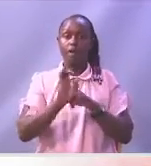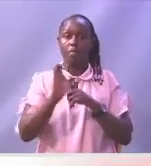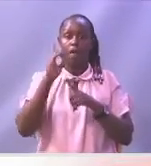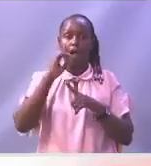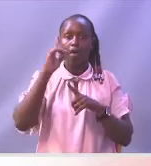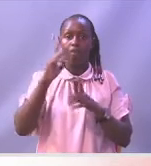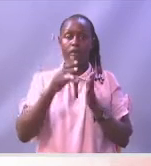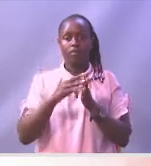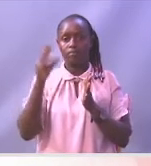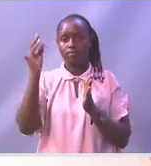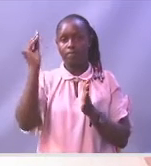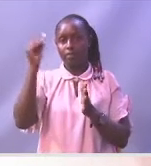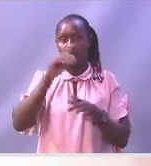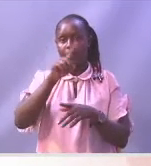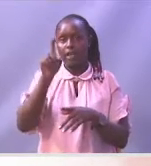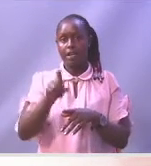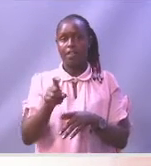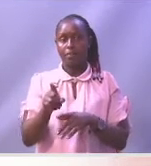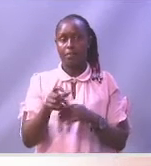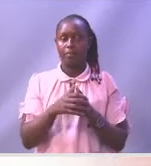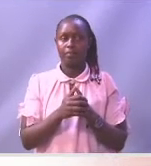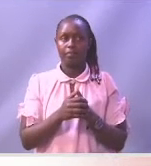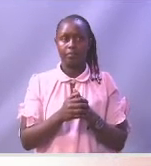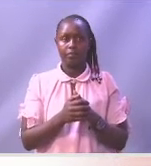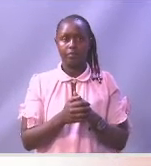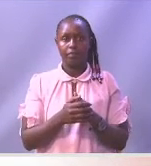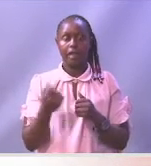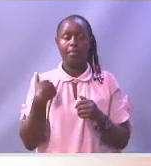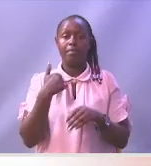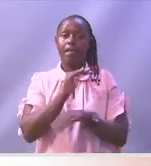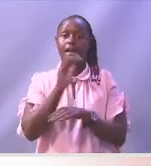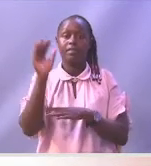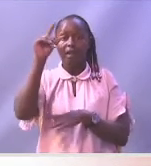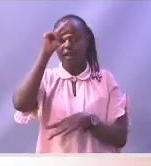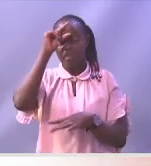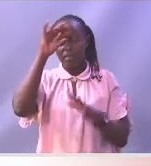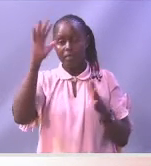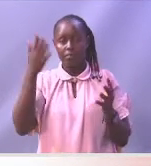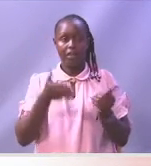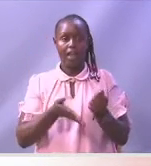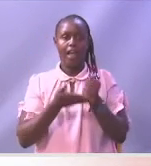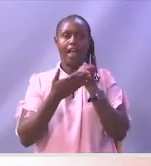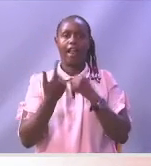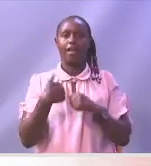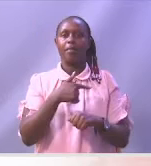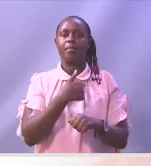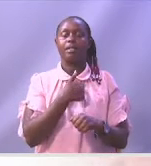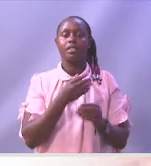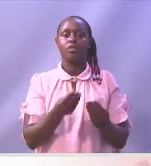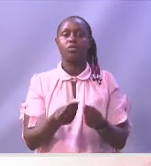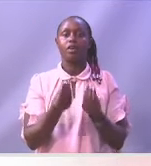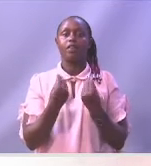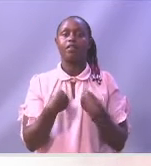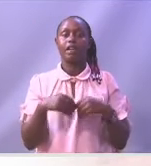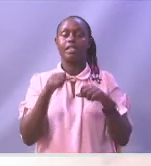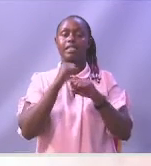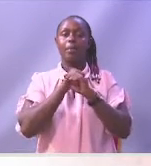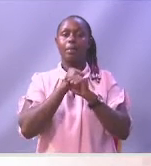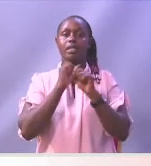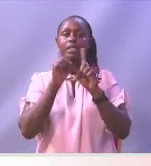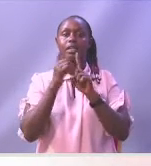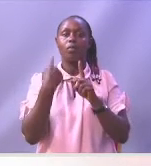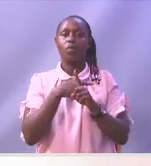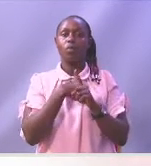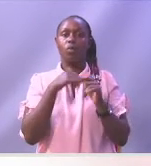the KCP examinations. Ningependa kuambia serikali watusaidie, watupatie ili tukae kama